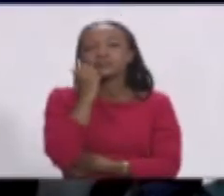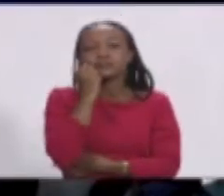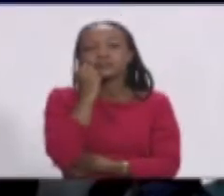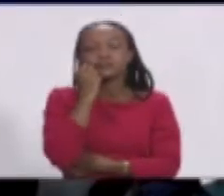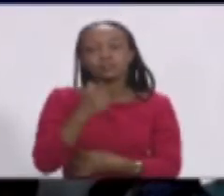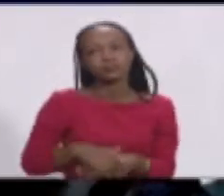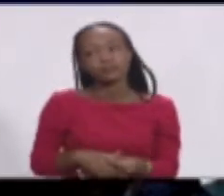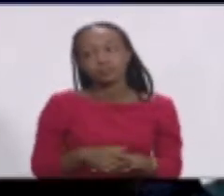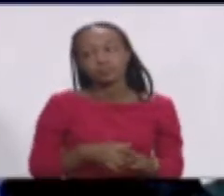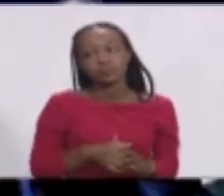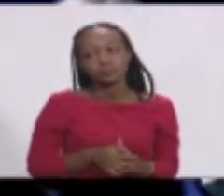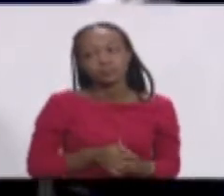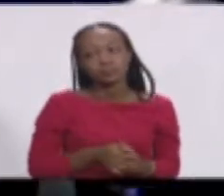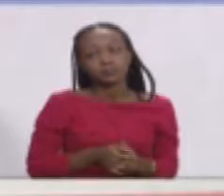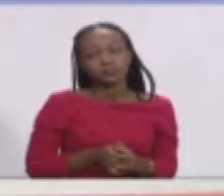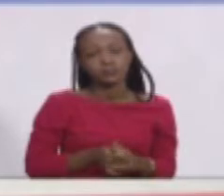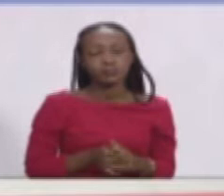TV, I'm Jeff Khaemba.